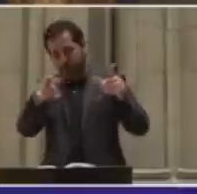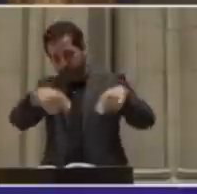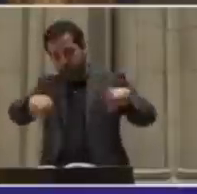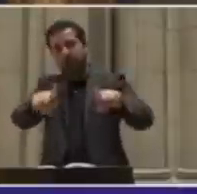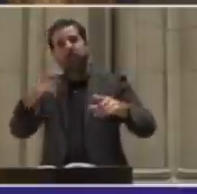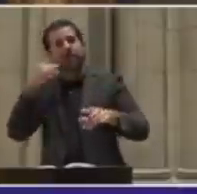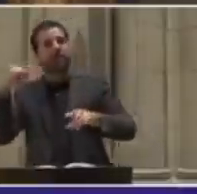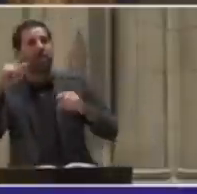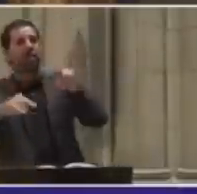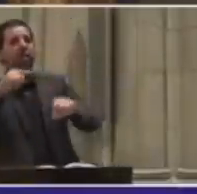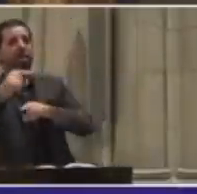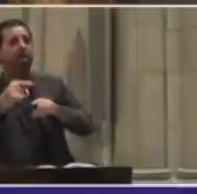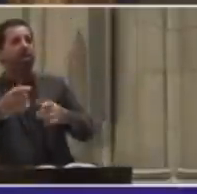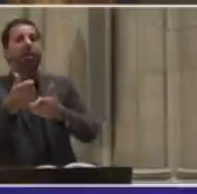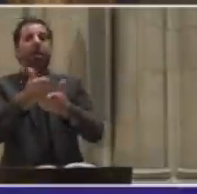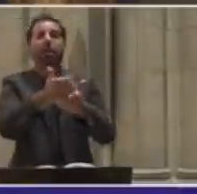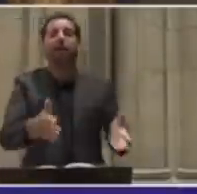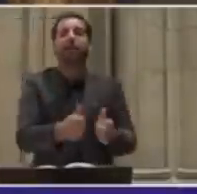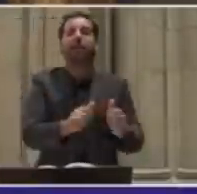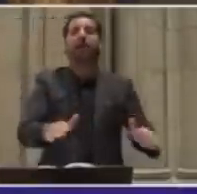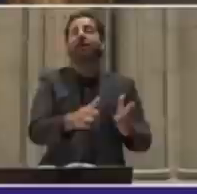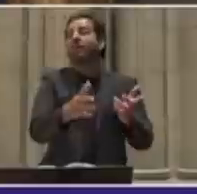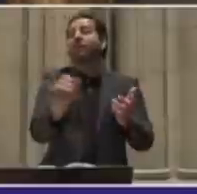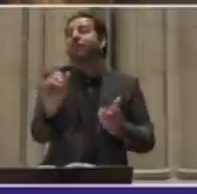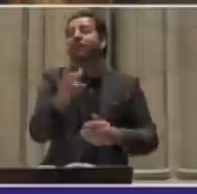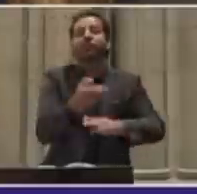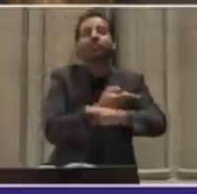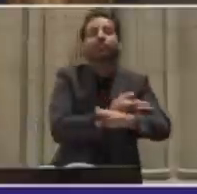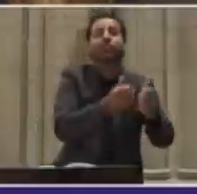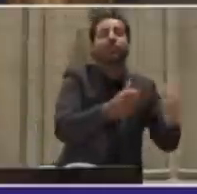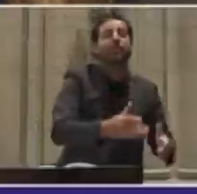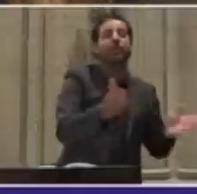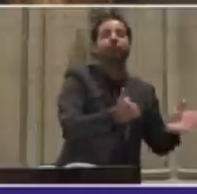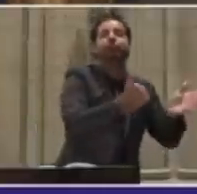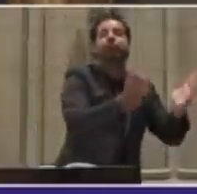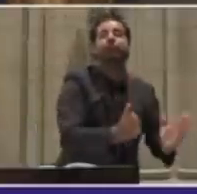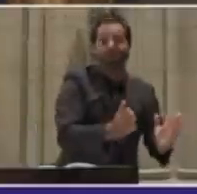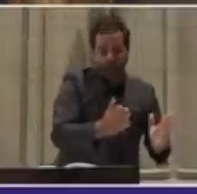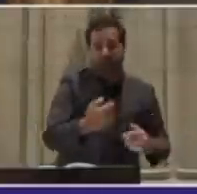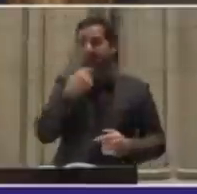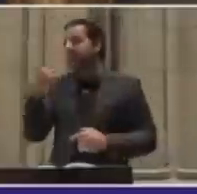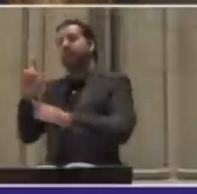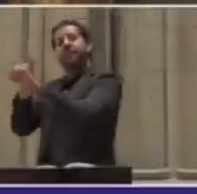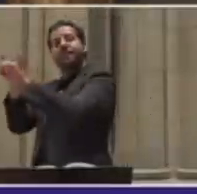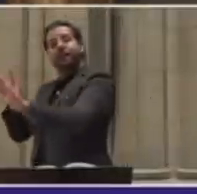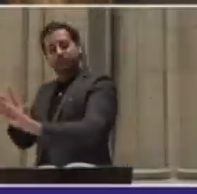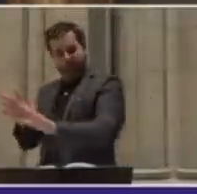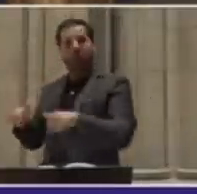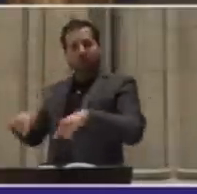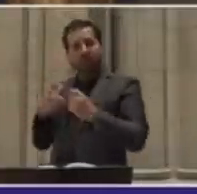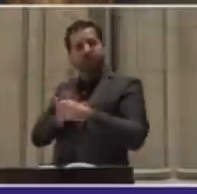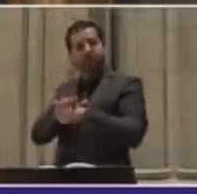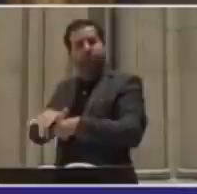were harassed and helpless like sheep without a shepherd. Then he said to his disciples, "The harvest is